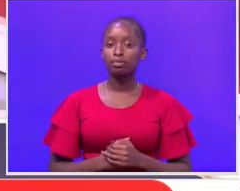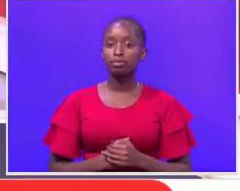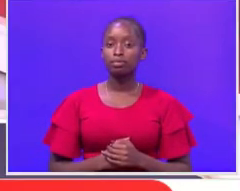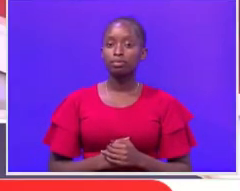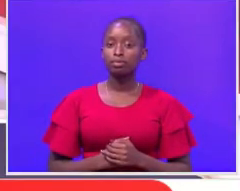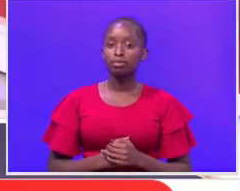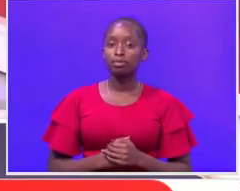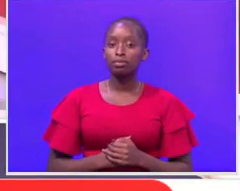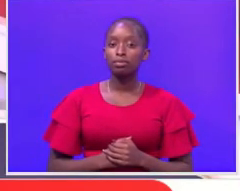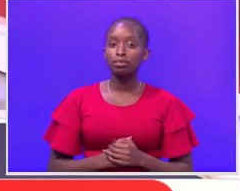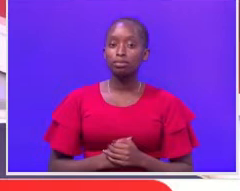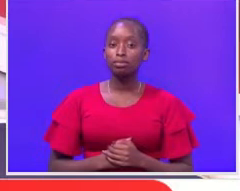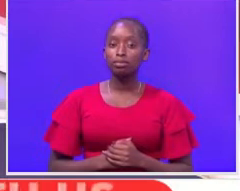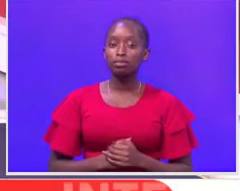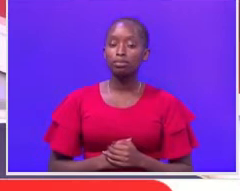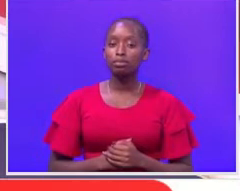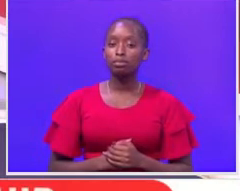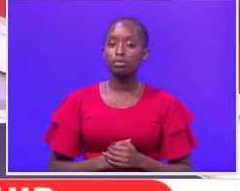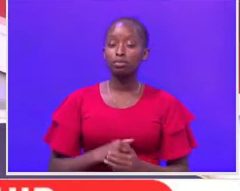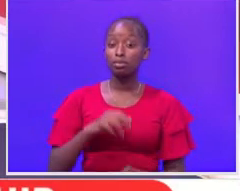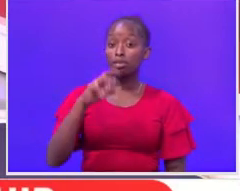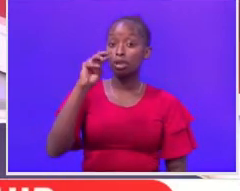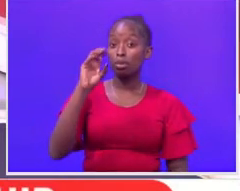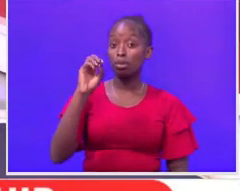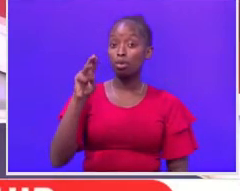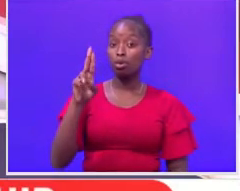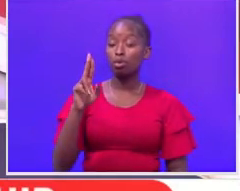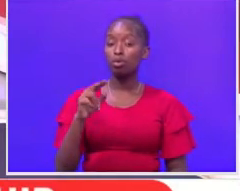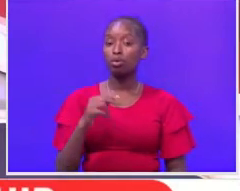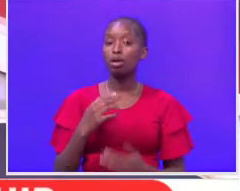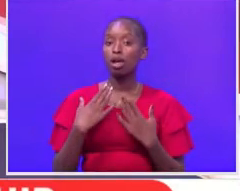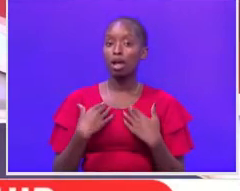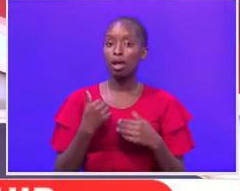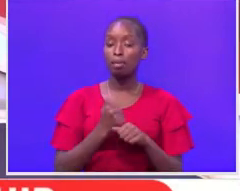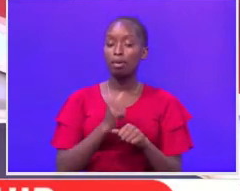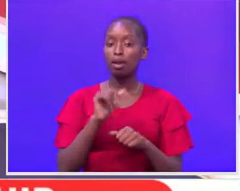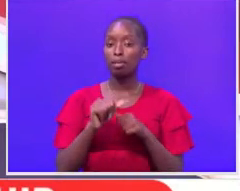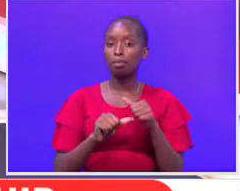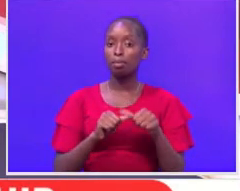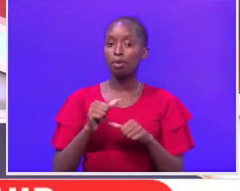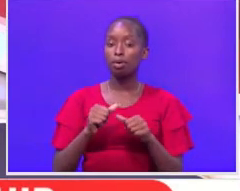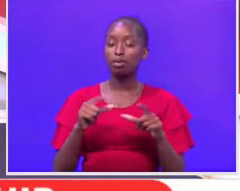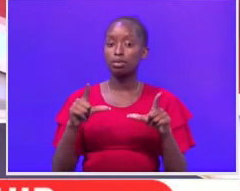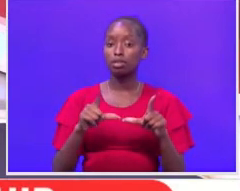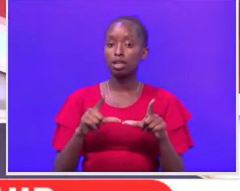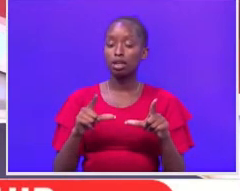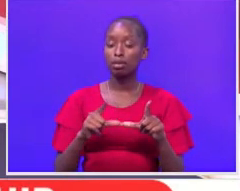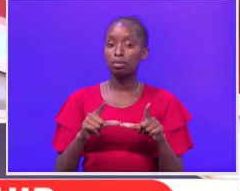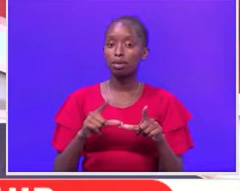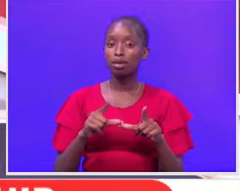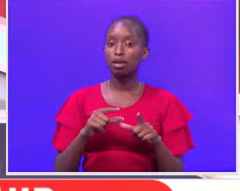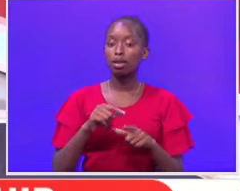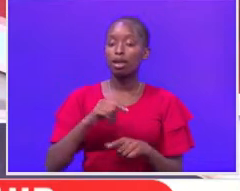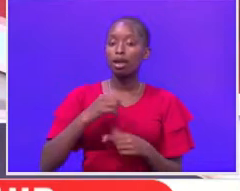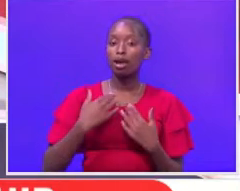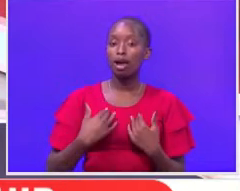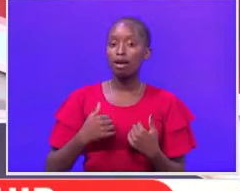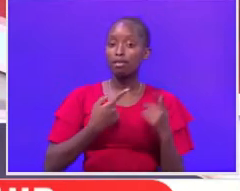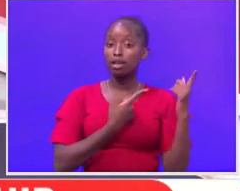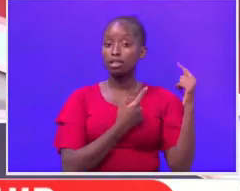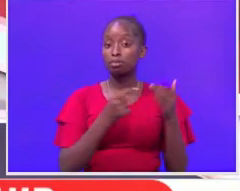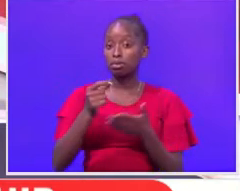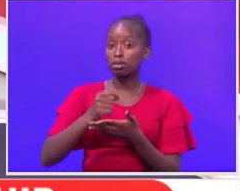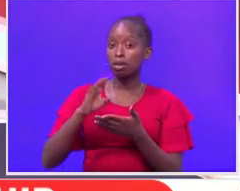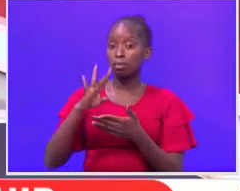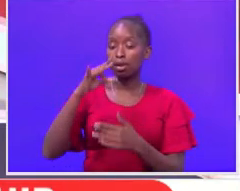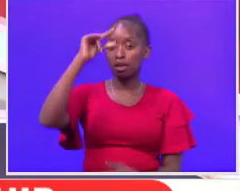Thank you, Hibak, for that. A memorandum of understanding on the mutual acceptance of certificates of competency is expected to be signed by the governments of South